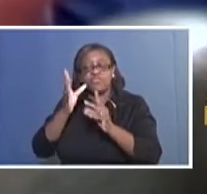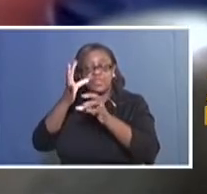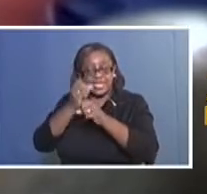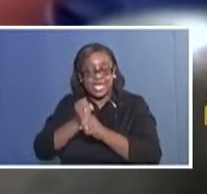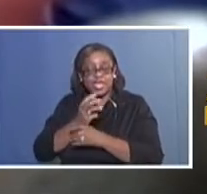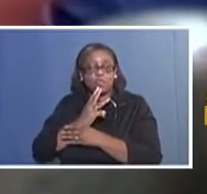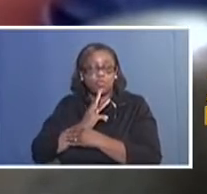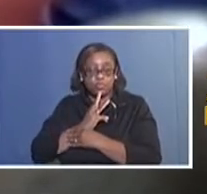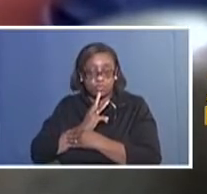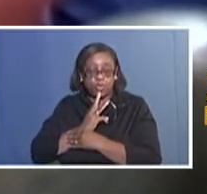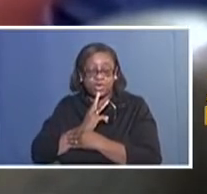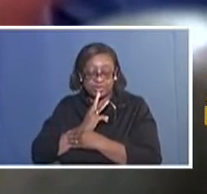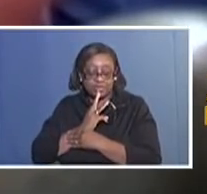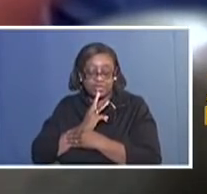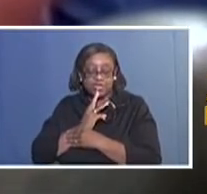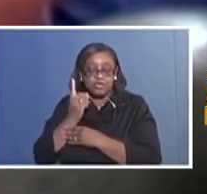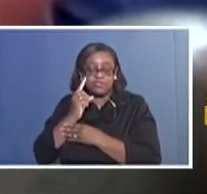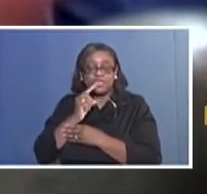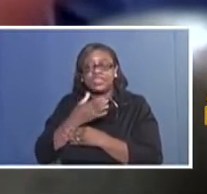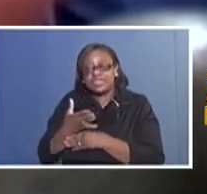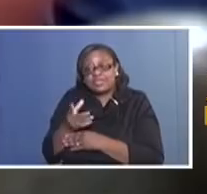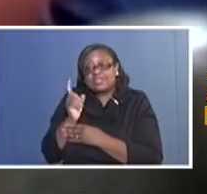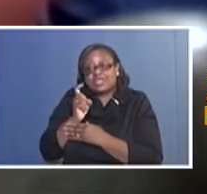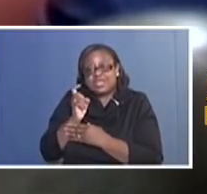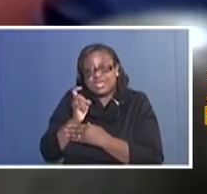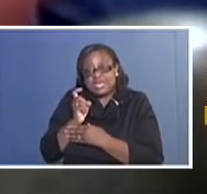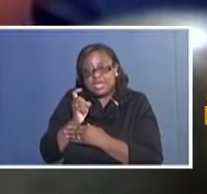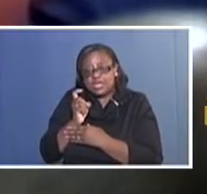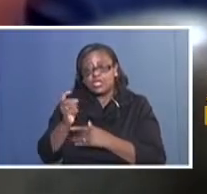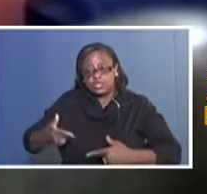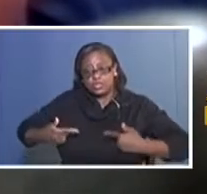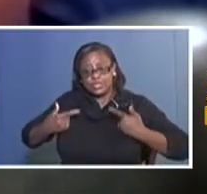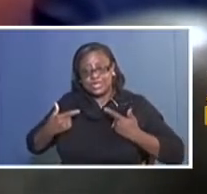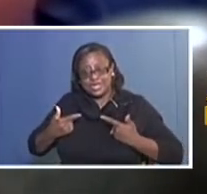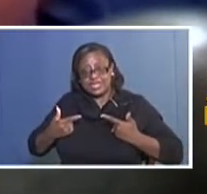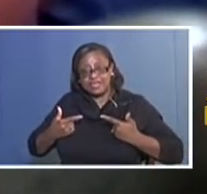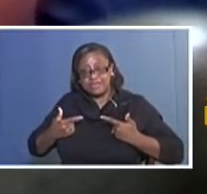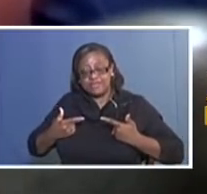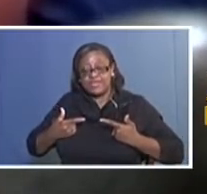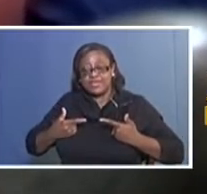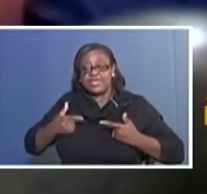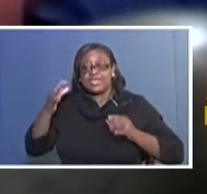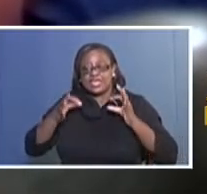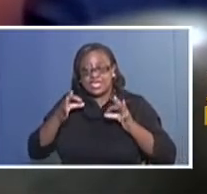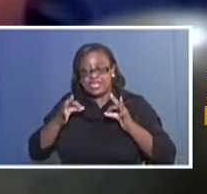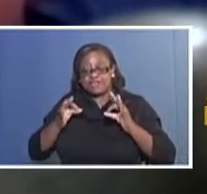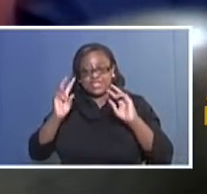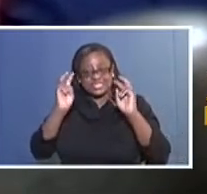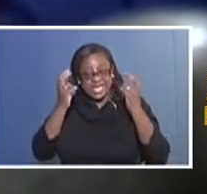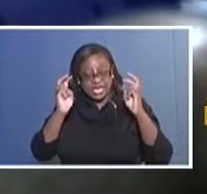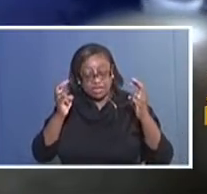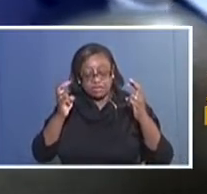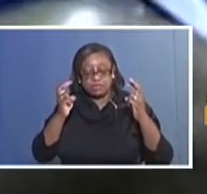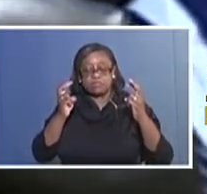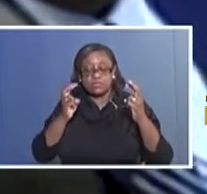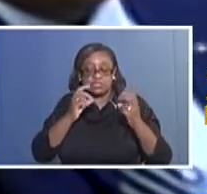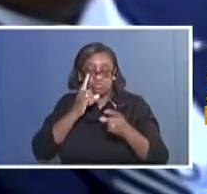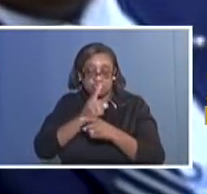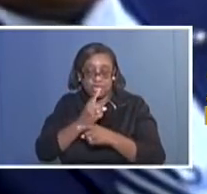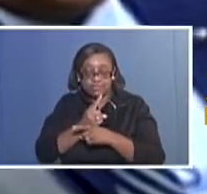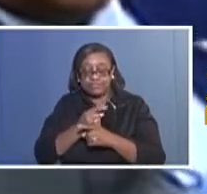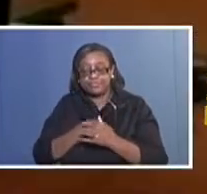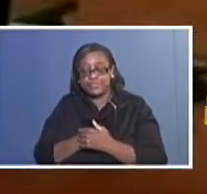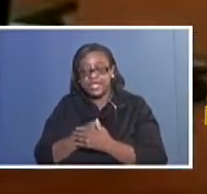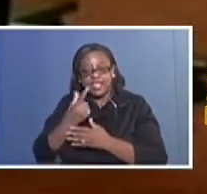be able to have connection to basic utilities that are needed to live, given the resolution of the title issues that are presented. The government is